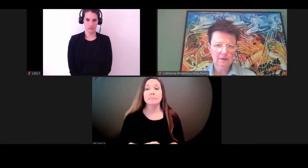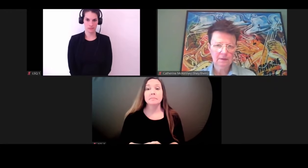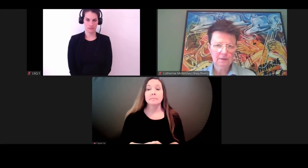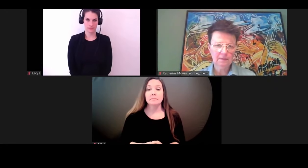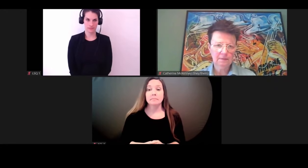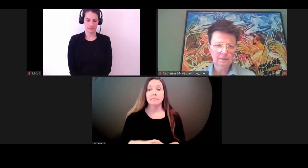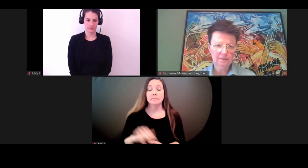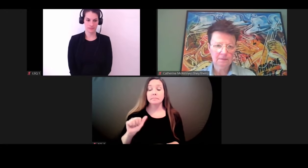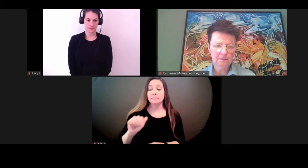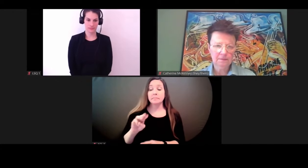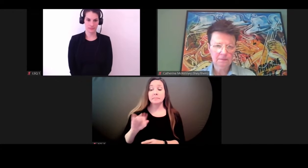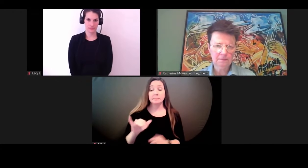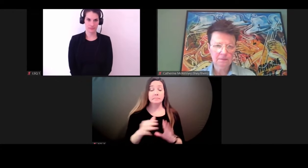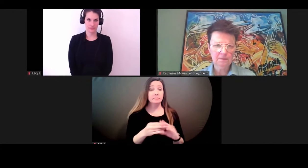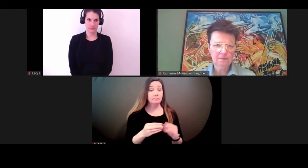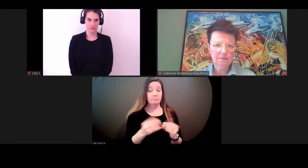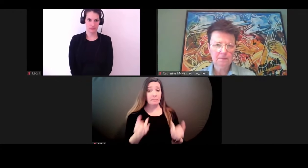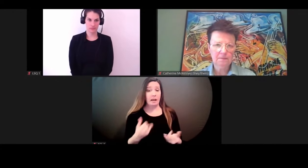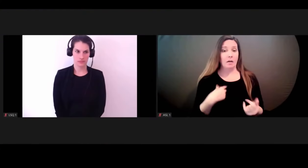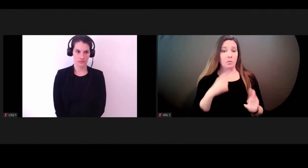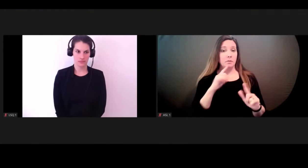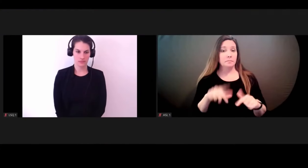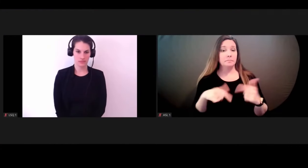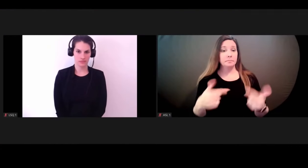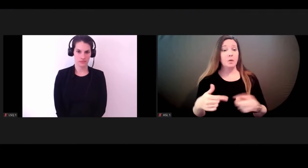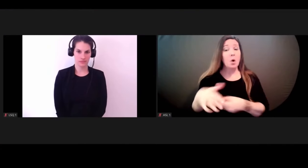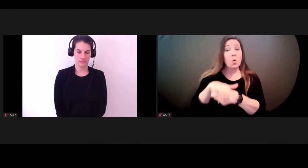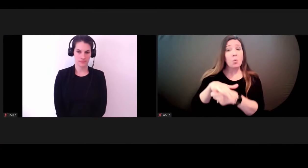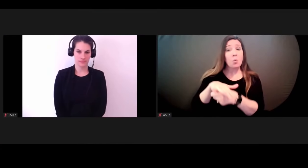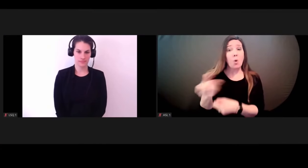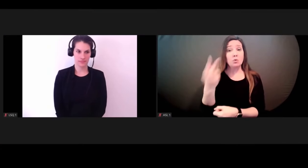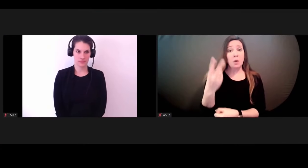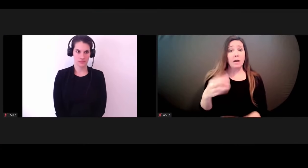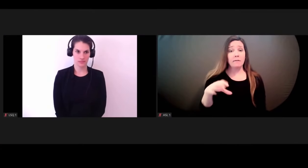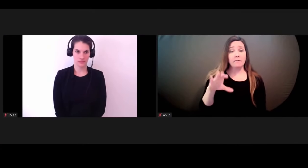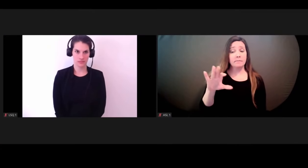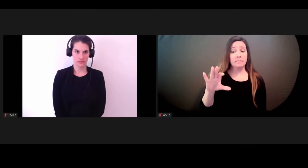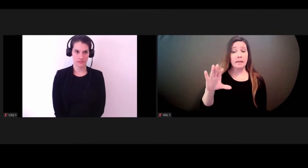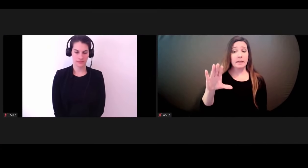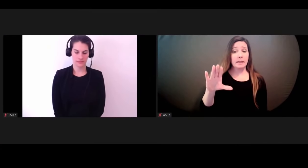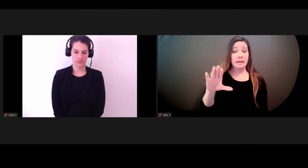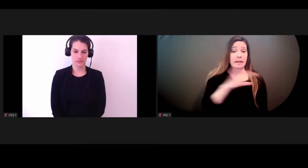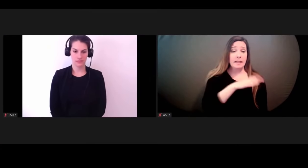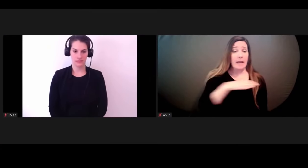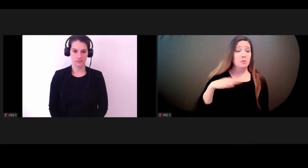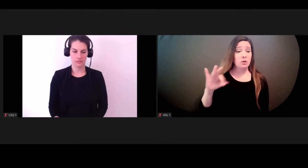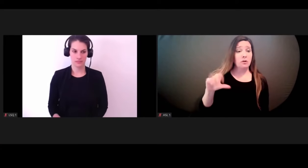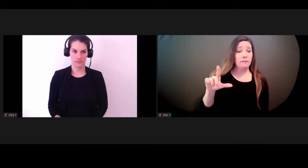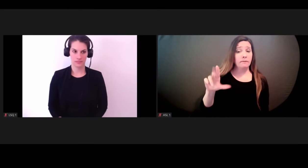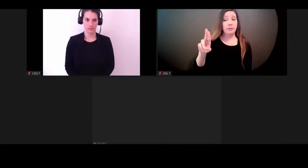ask Councillor Fleury from Ward 12 to ask your question.